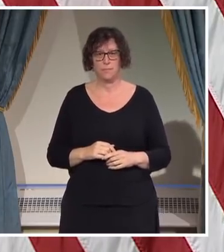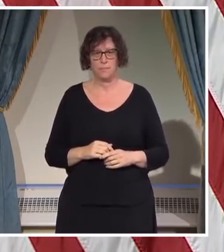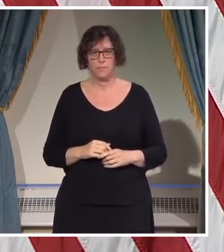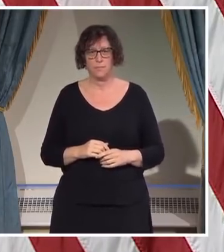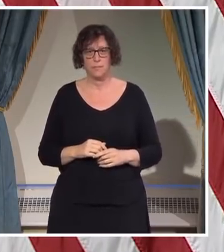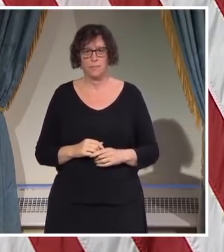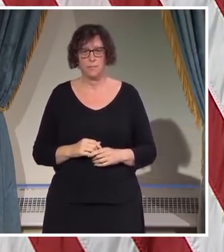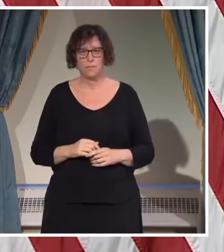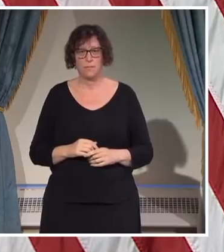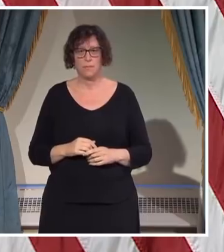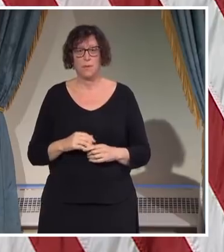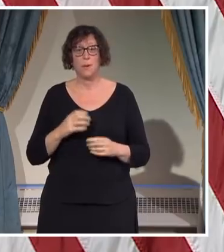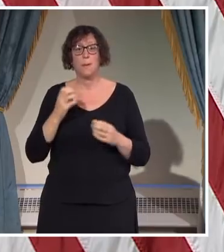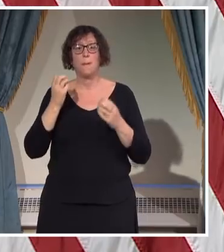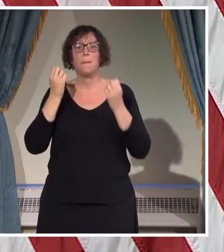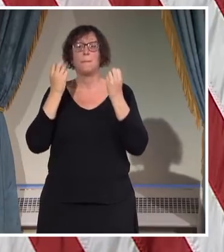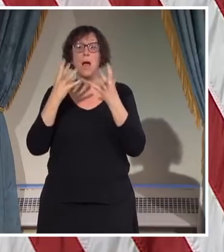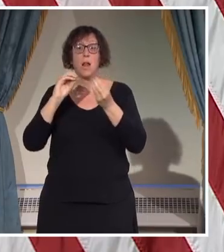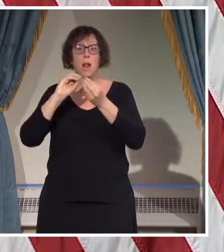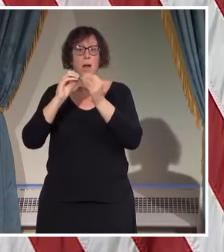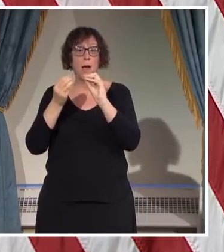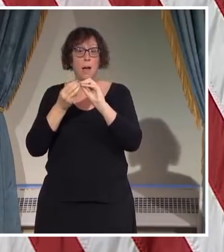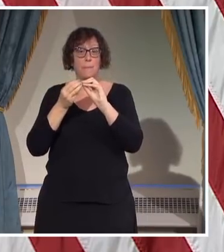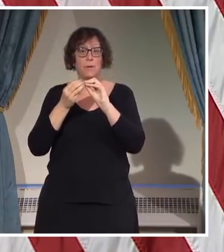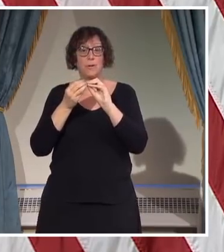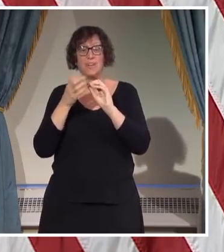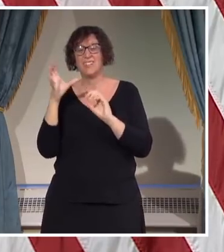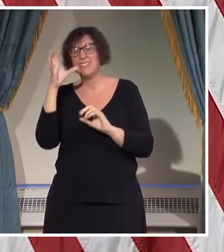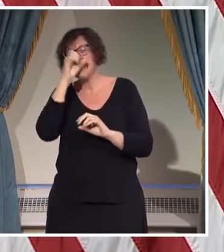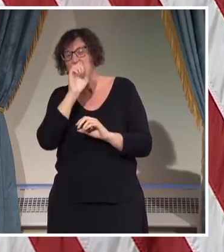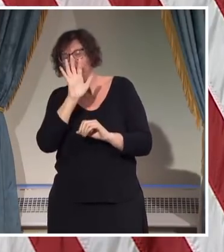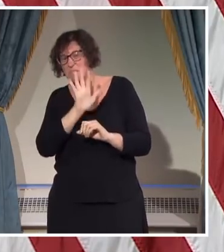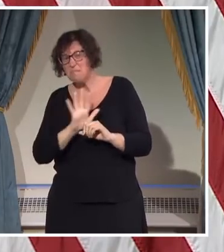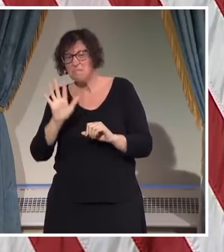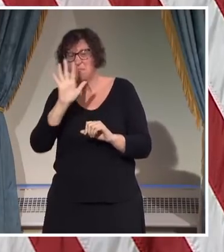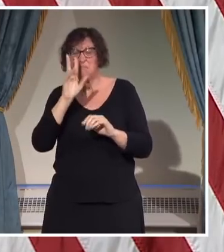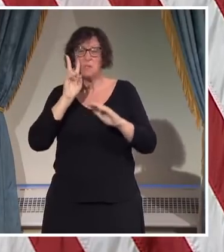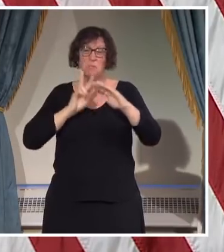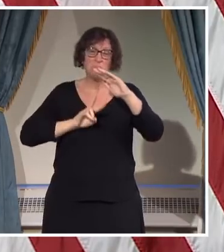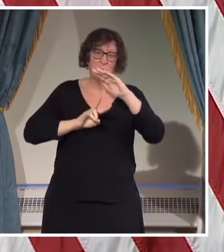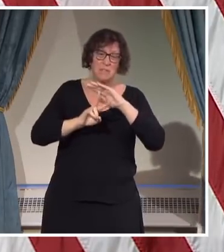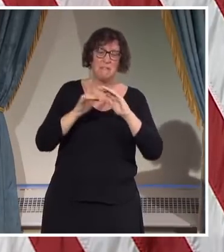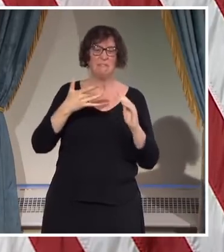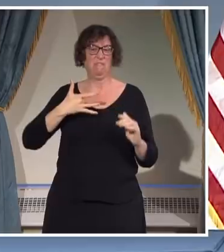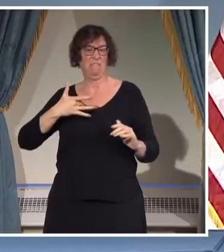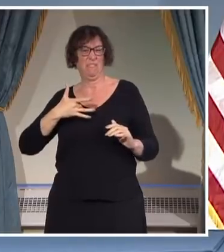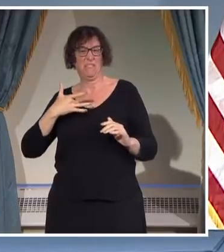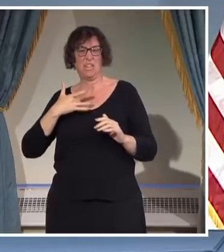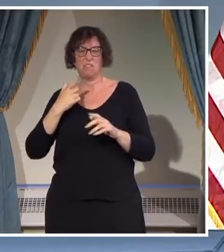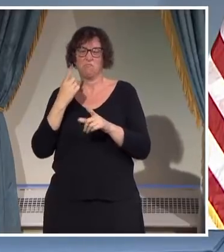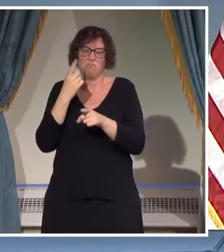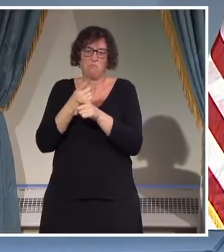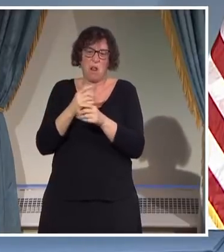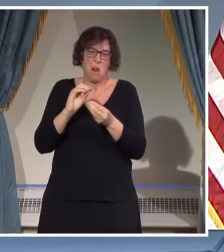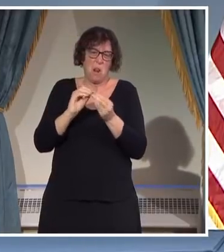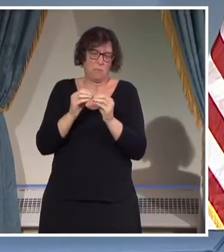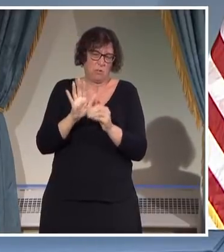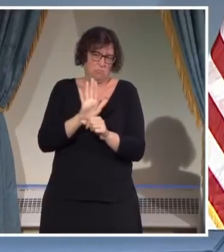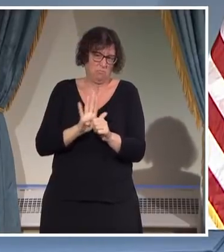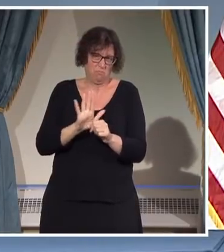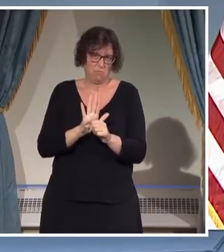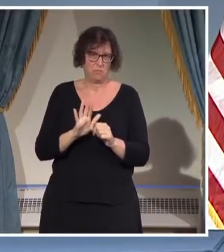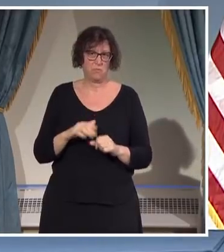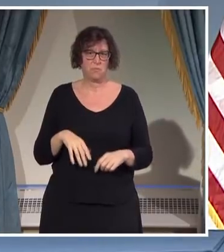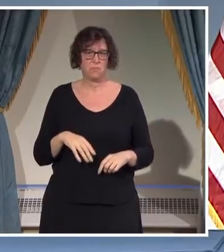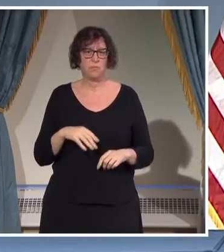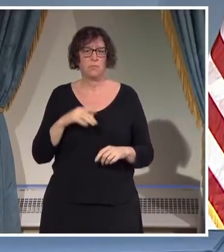consistently that 50% plus is the right way to think about it. Dr. Barbeau, do you want to add? Yeah, Mr. Mayor, I